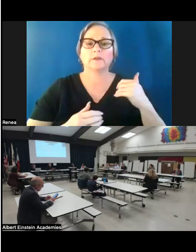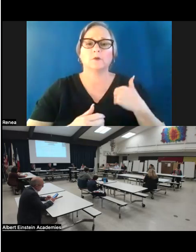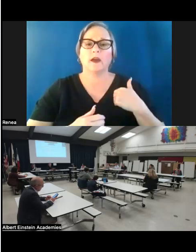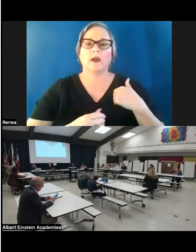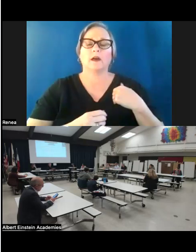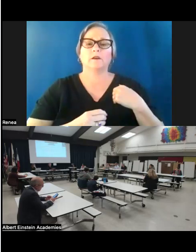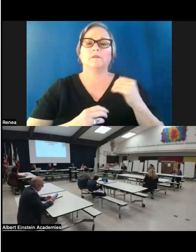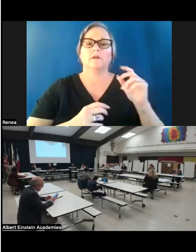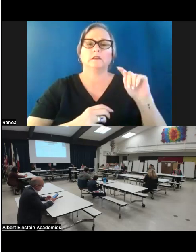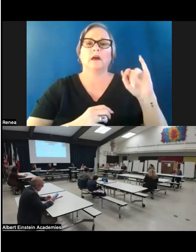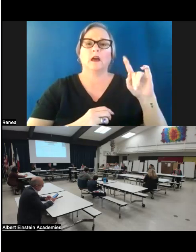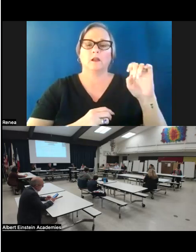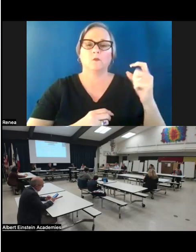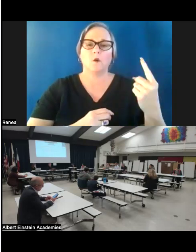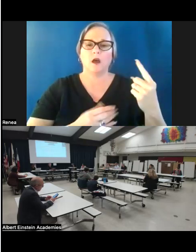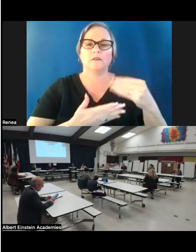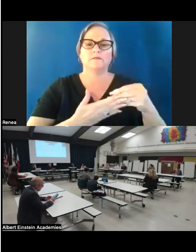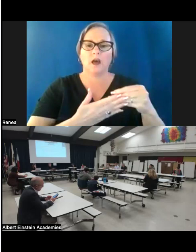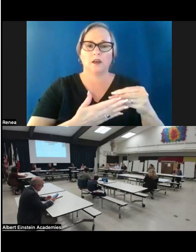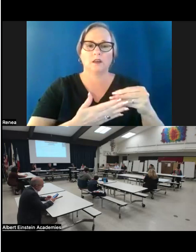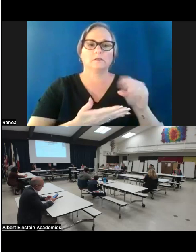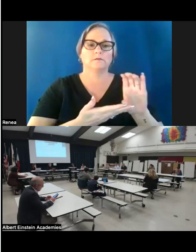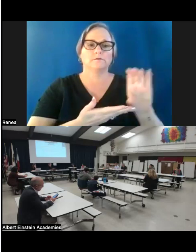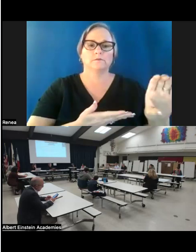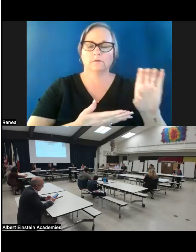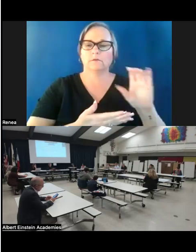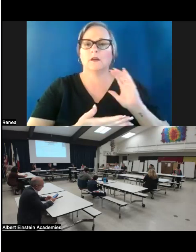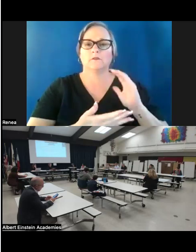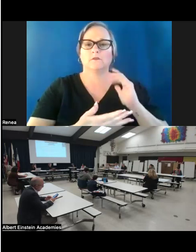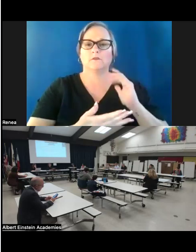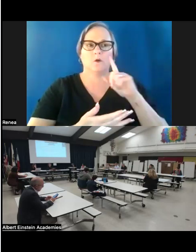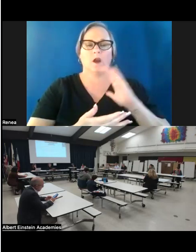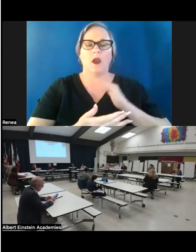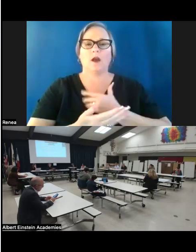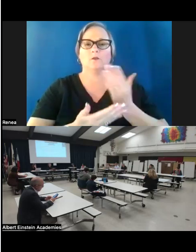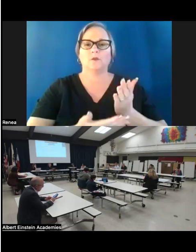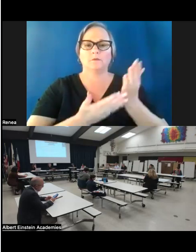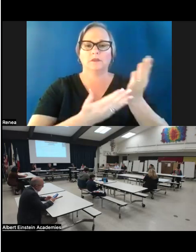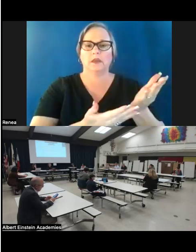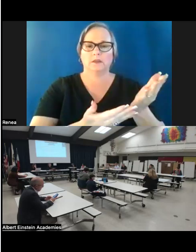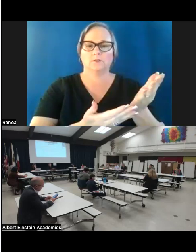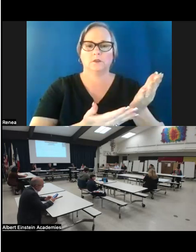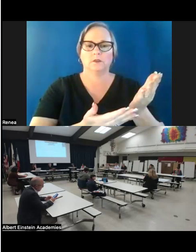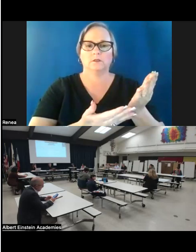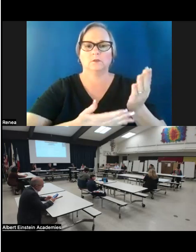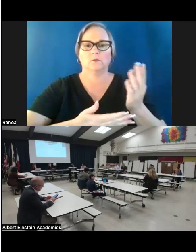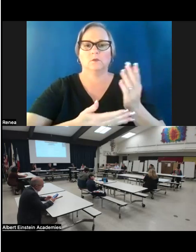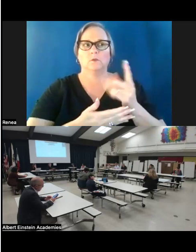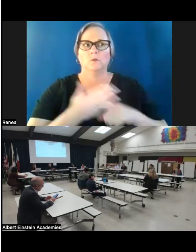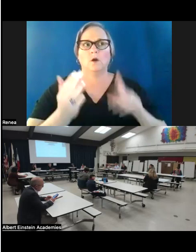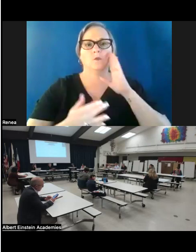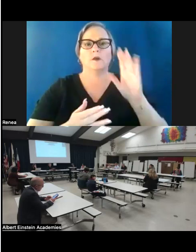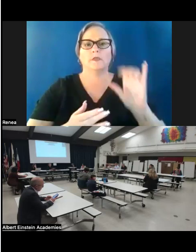directed to our recommendation, and then how we could evaluate that in a year. I'm going to scroll